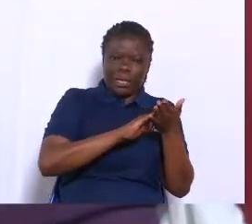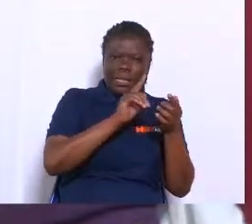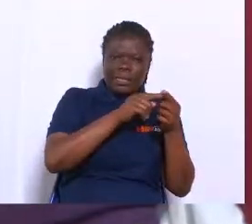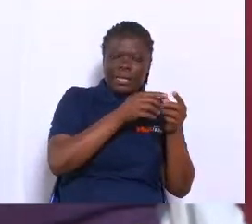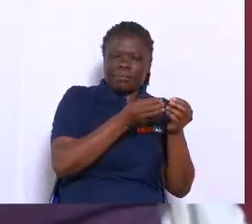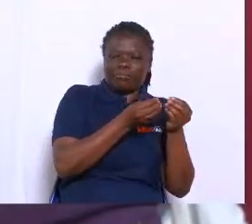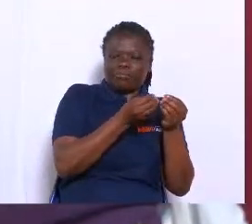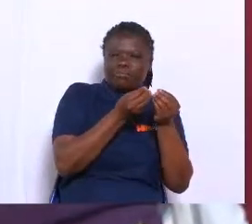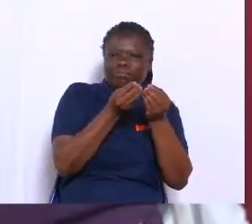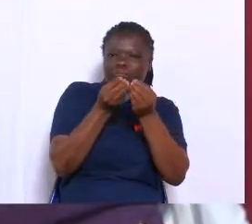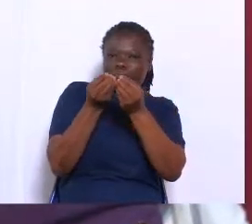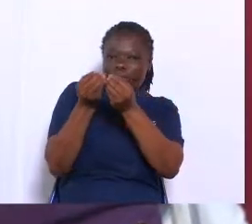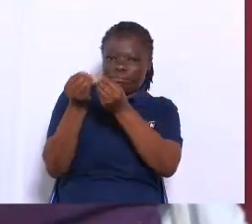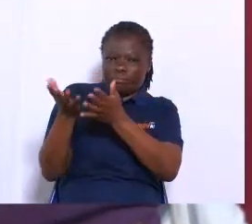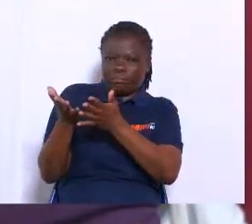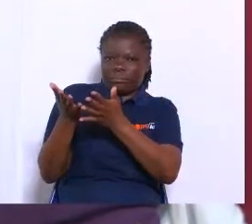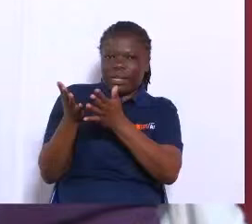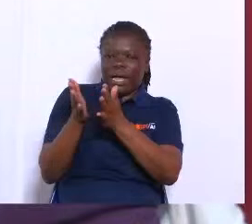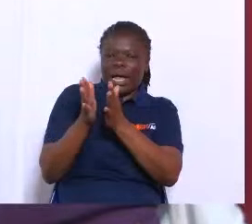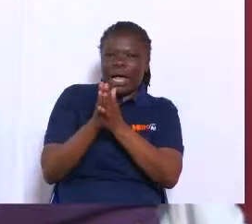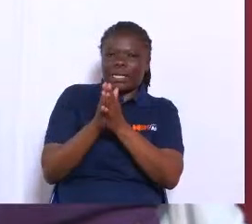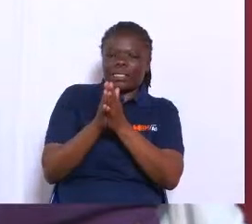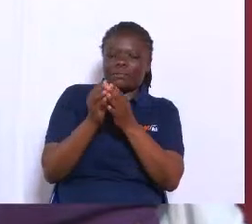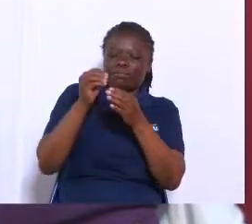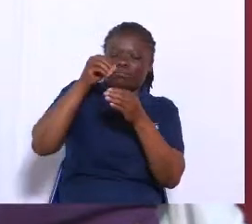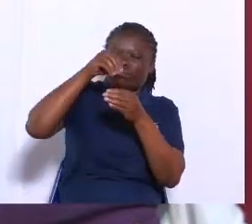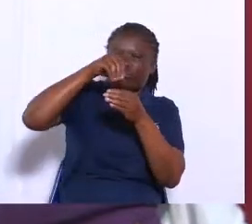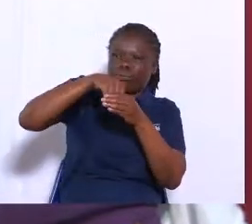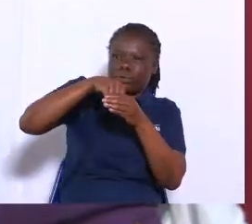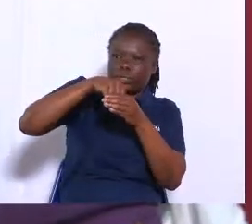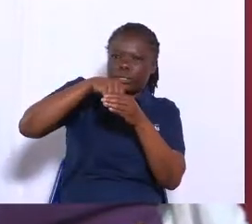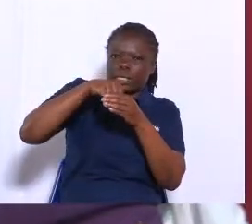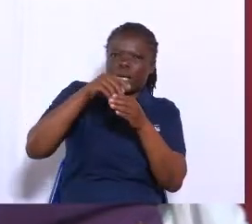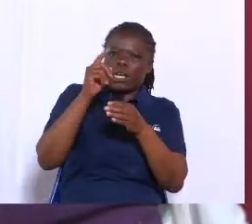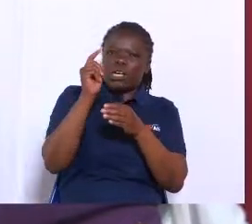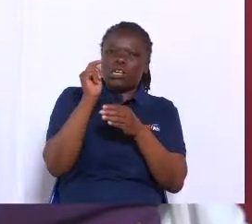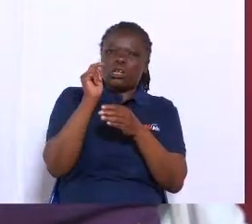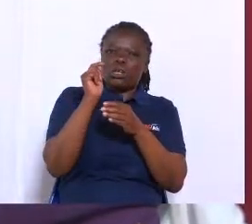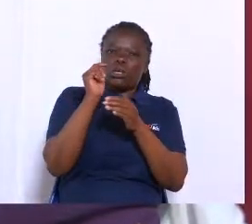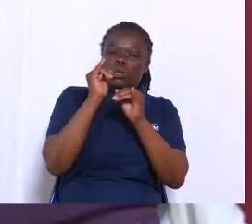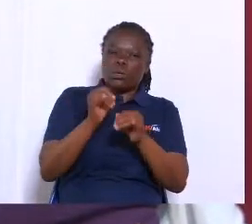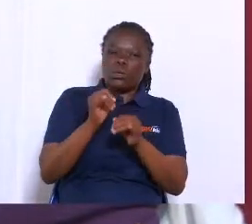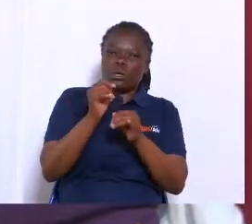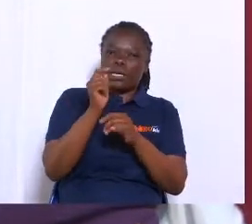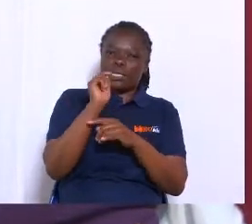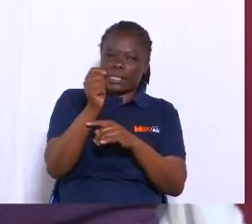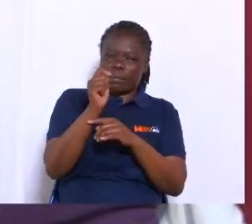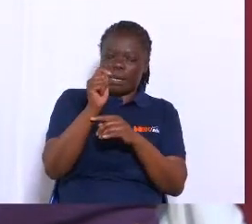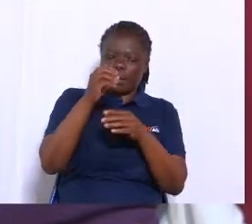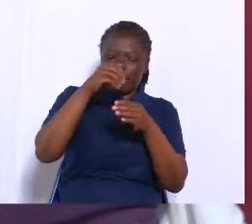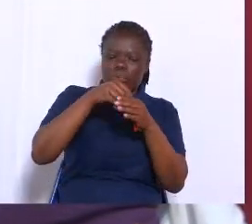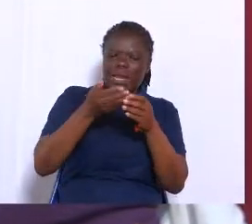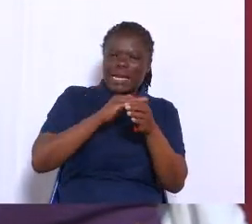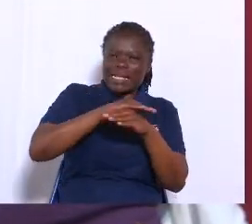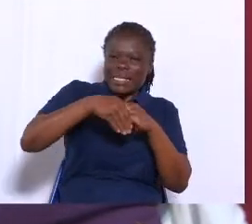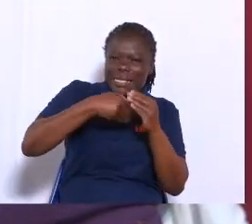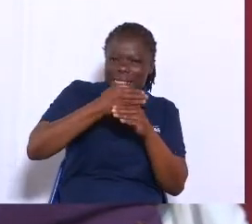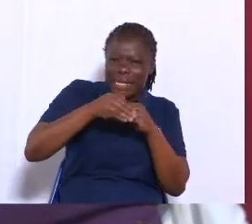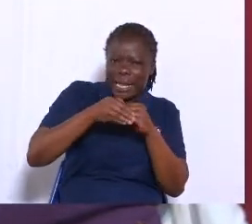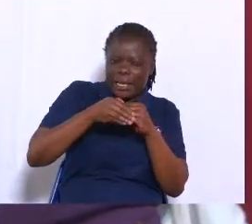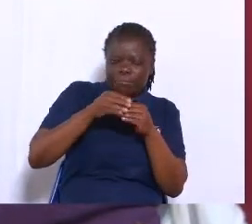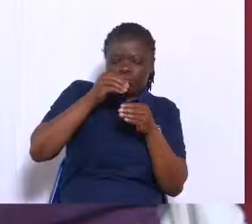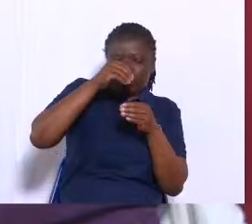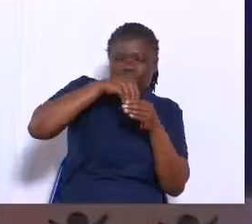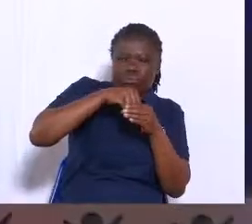and she took a little New Testament, put it in a small plastic bag, stuck it in, concealed it, and hid it in a bar